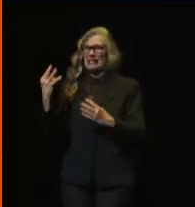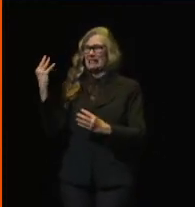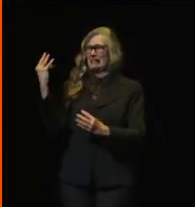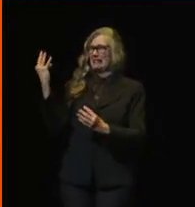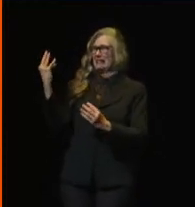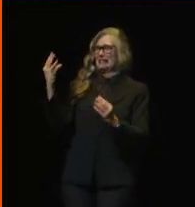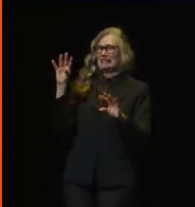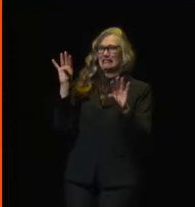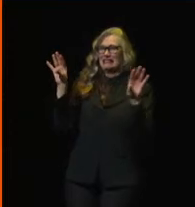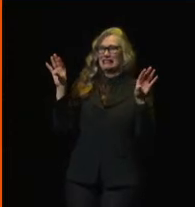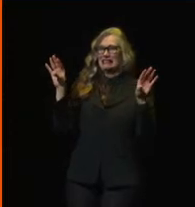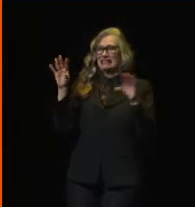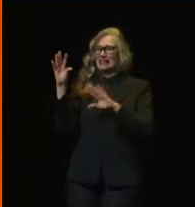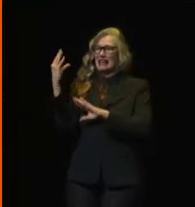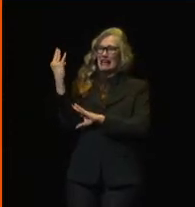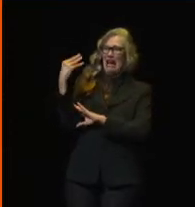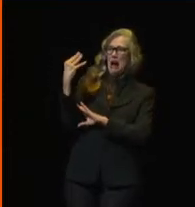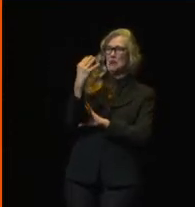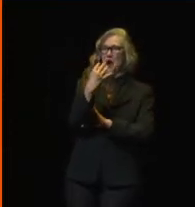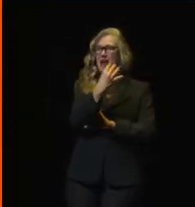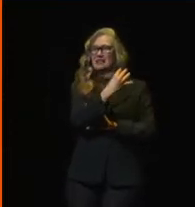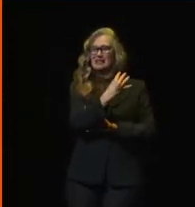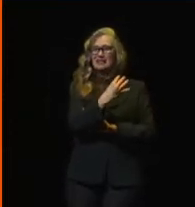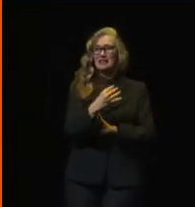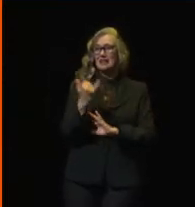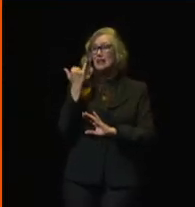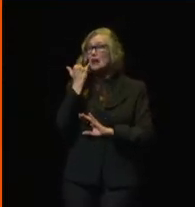not know or who are watching at home,